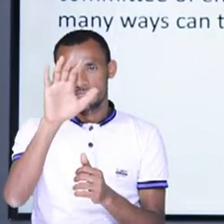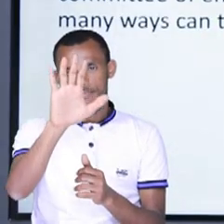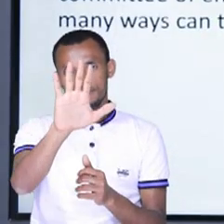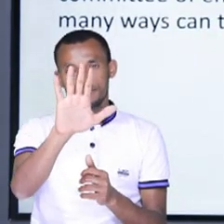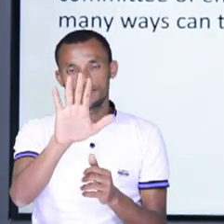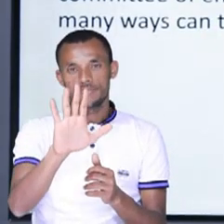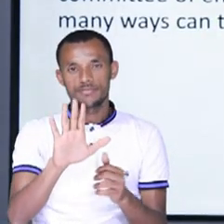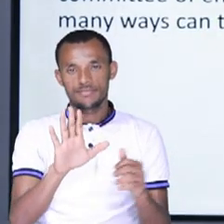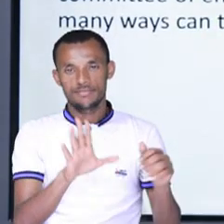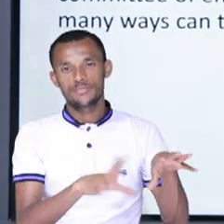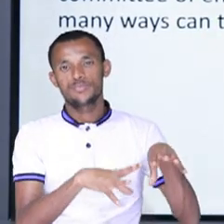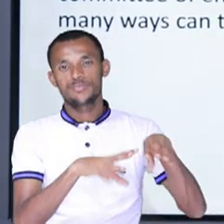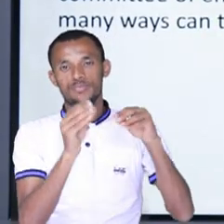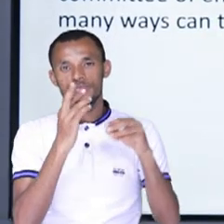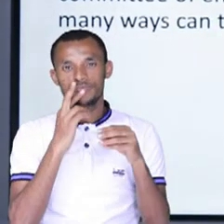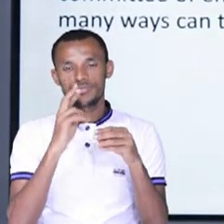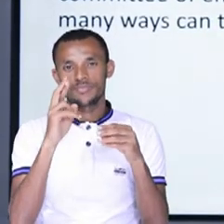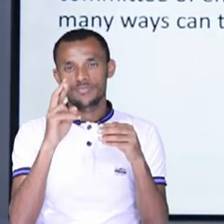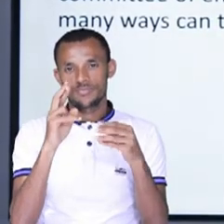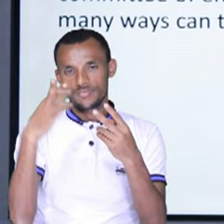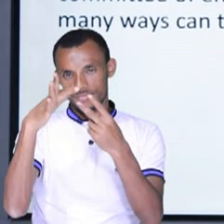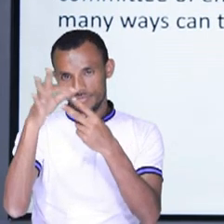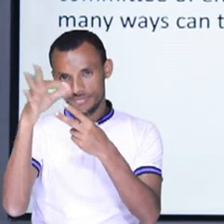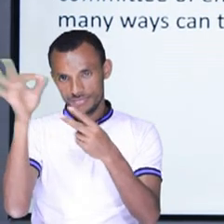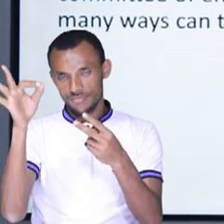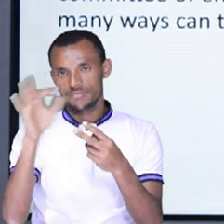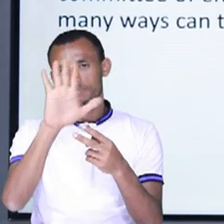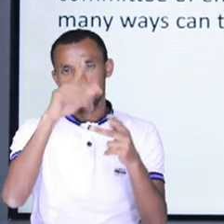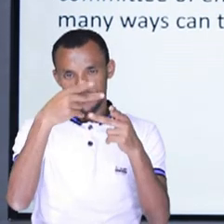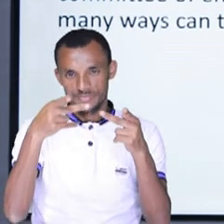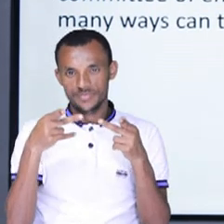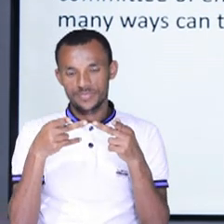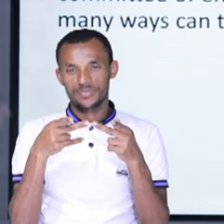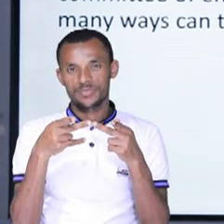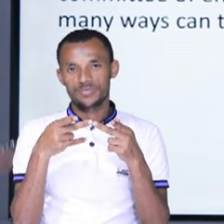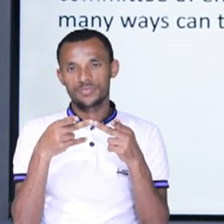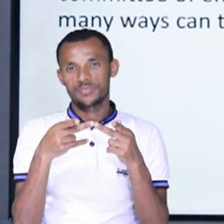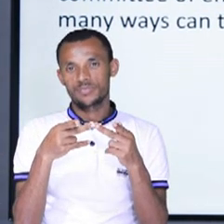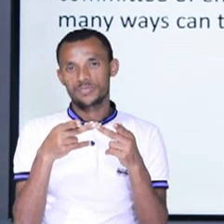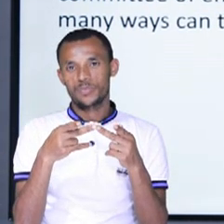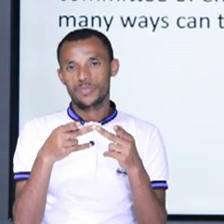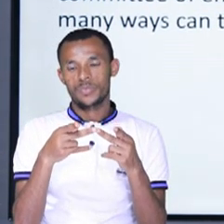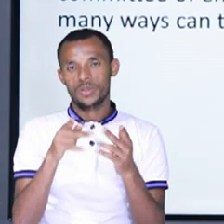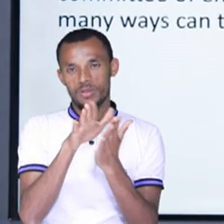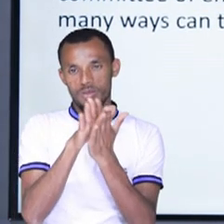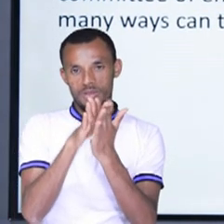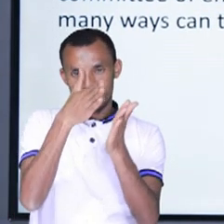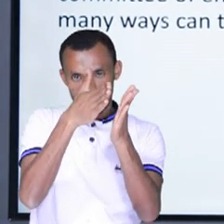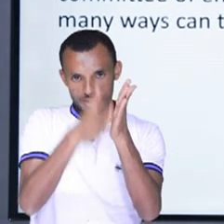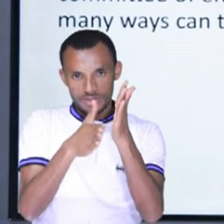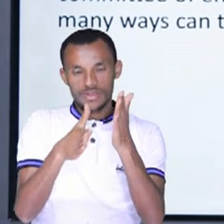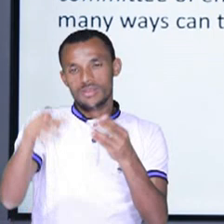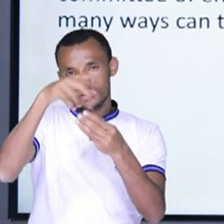5 students are contesting an election for 5 places in the Executive Committee of Environmental Protection